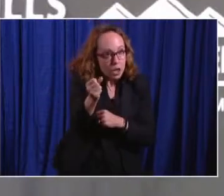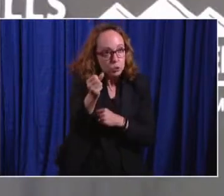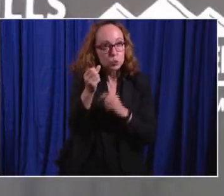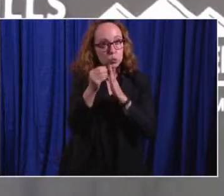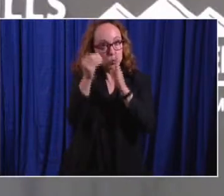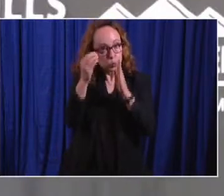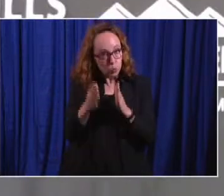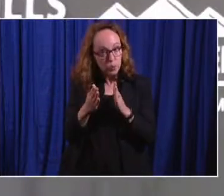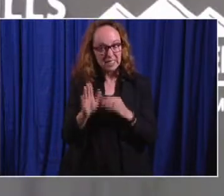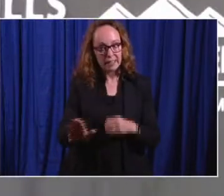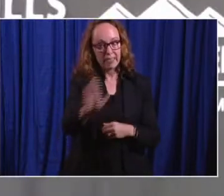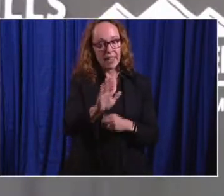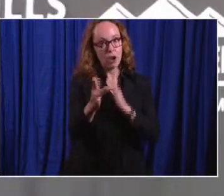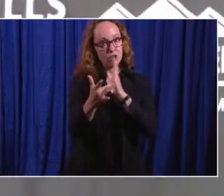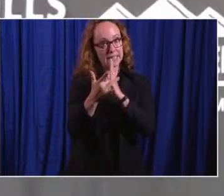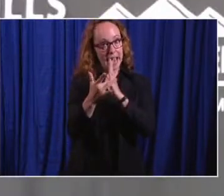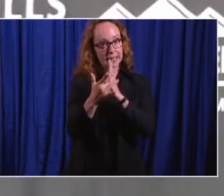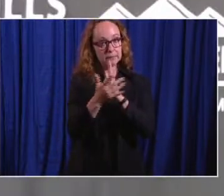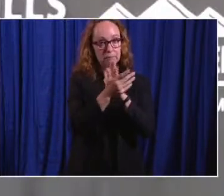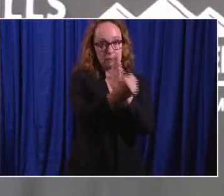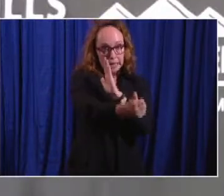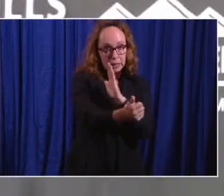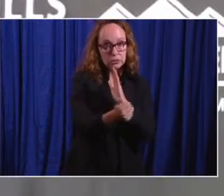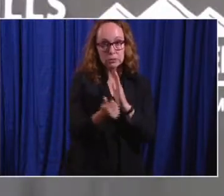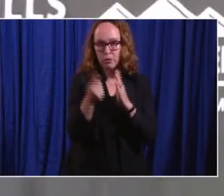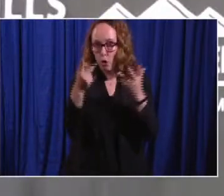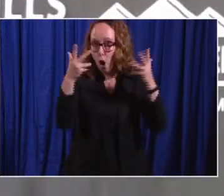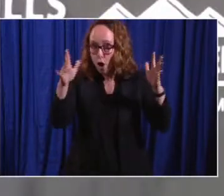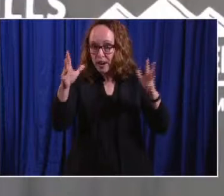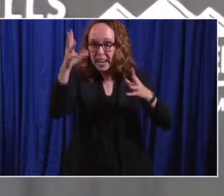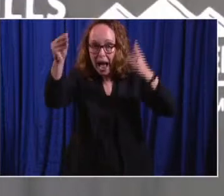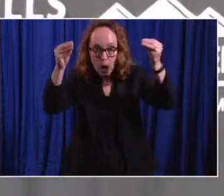skills already working out there in